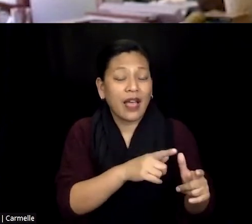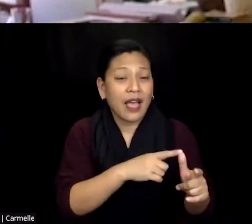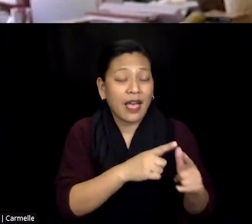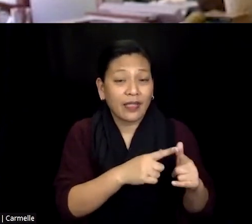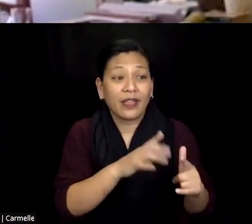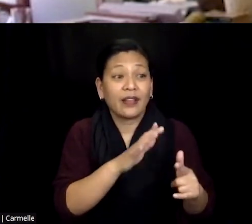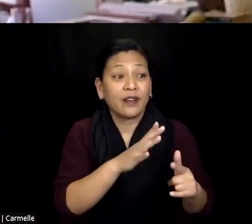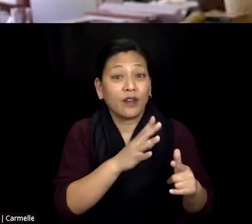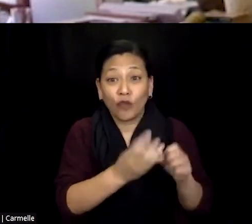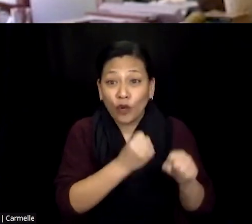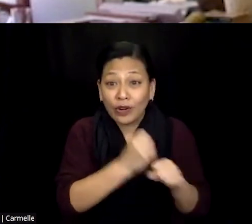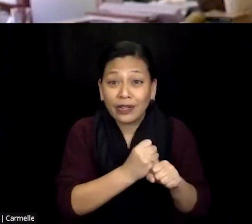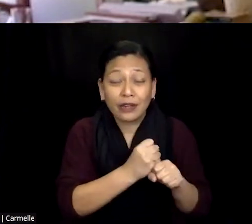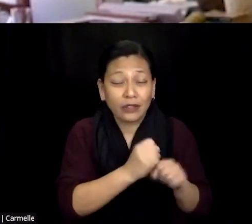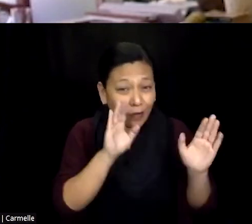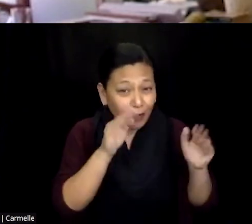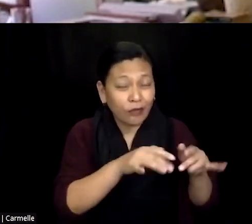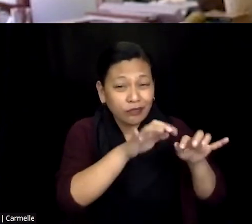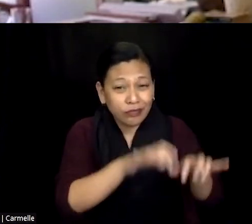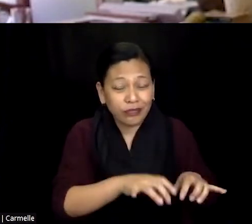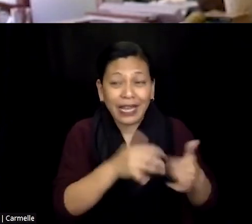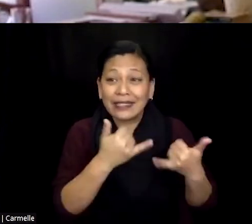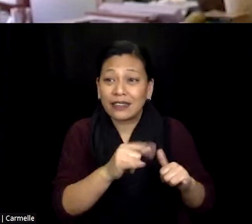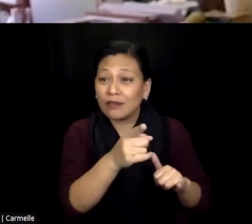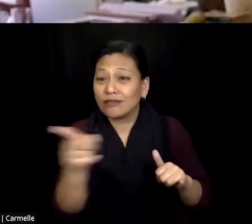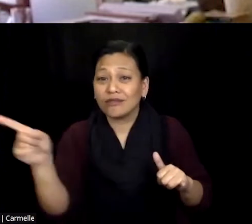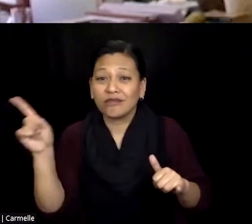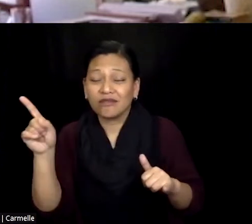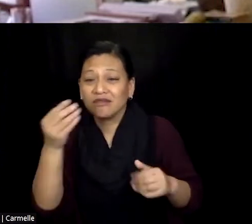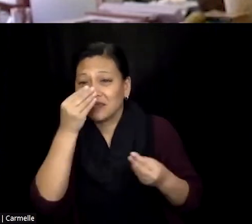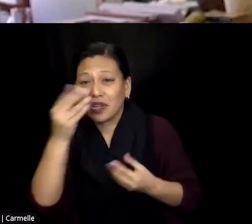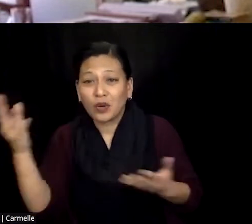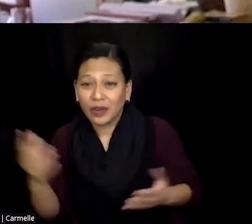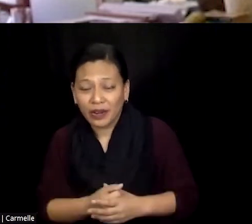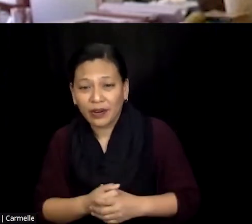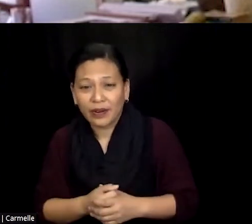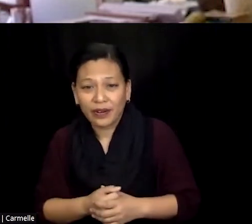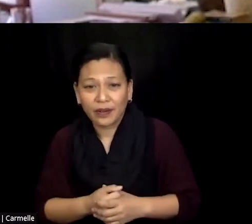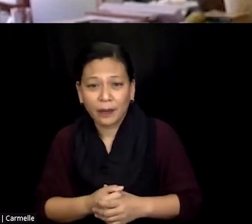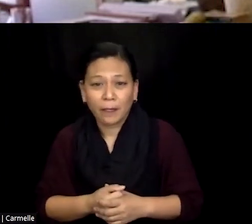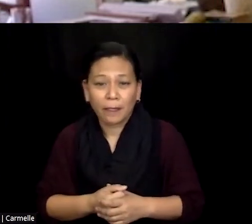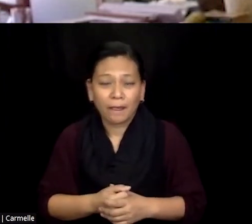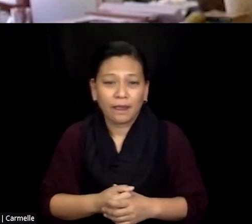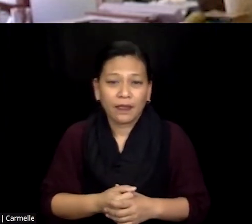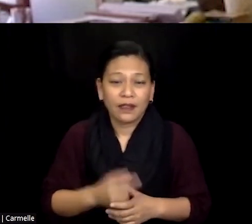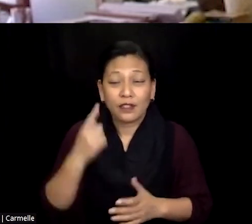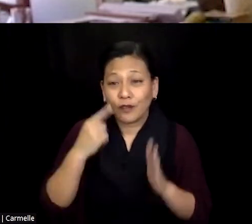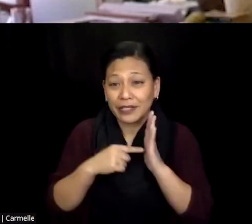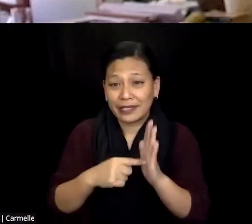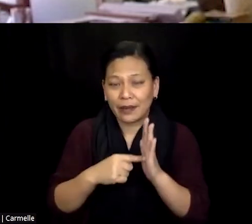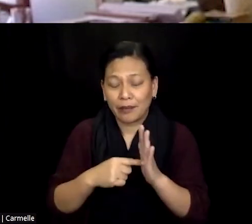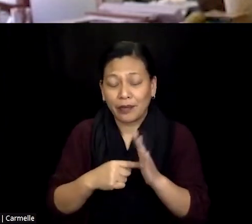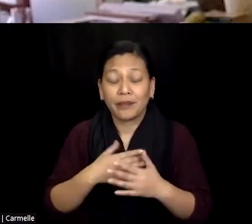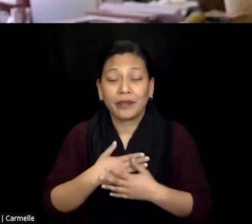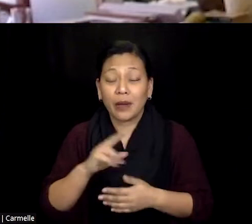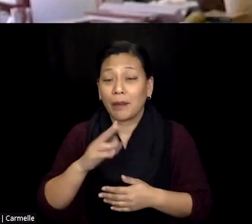end of it, they're 4 years into writing this thing and still nobody cares. And to give you a shorthand, I wrote